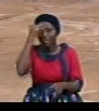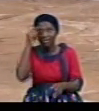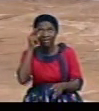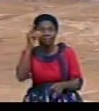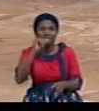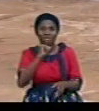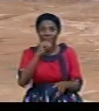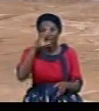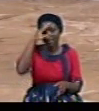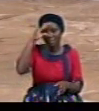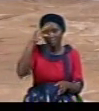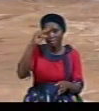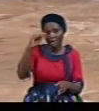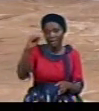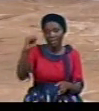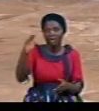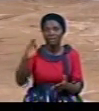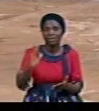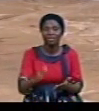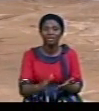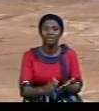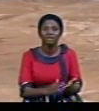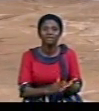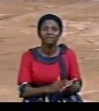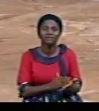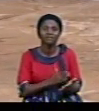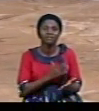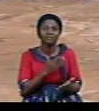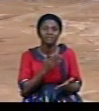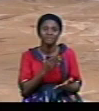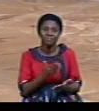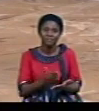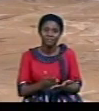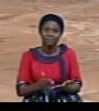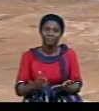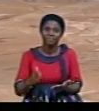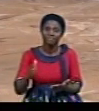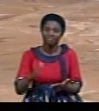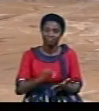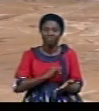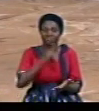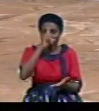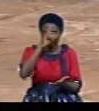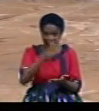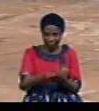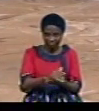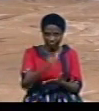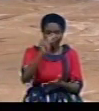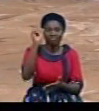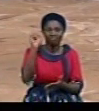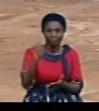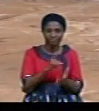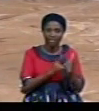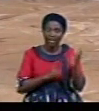he's not a man I believe yes Lord